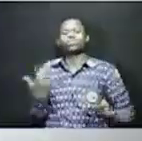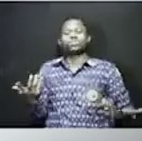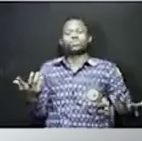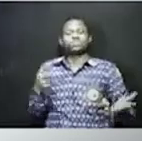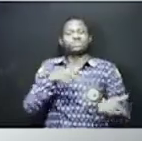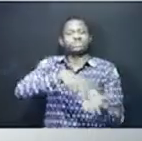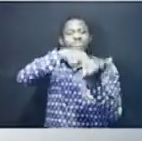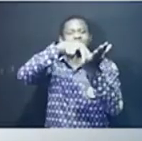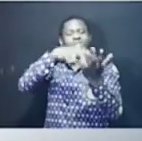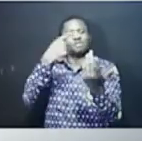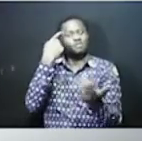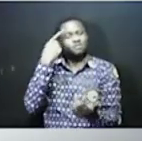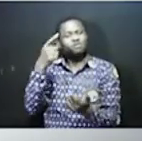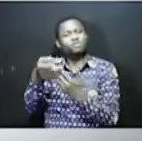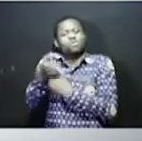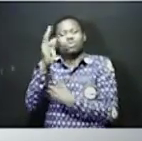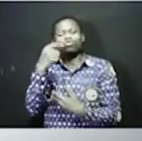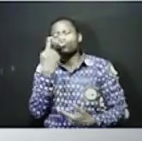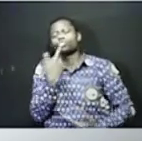bail for God?